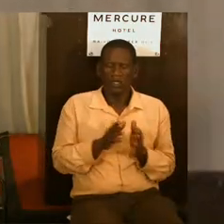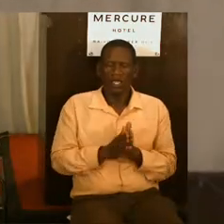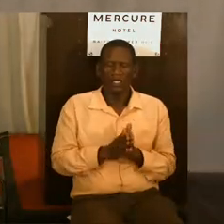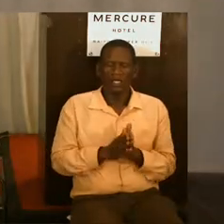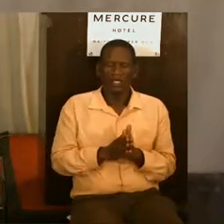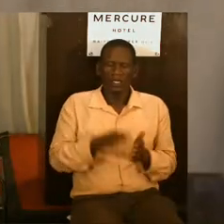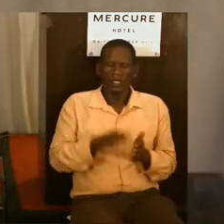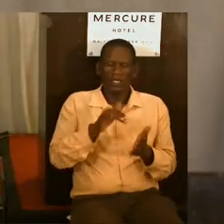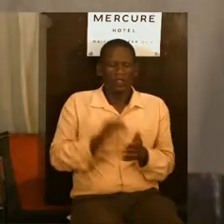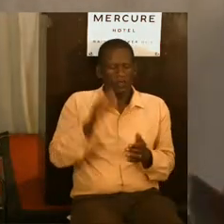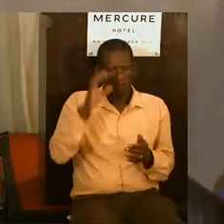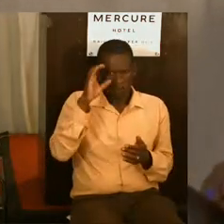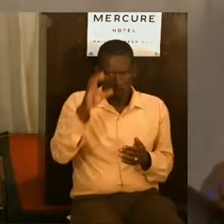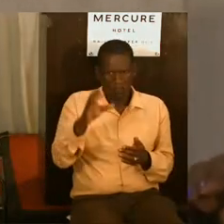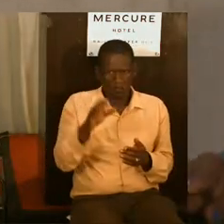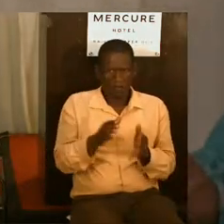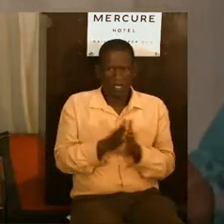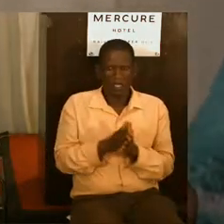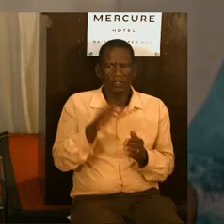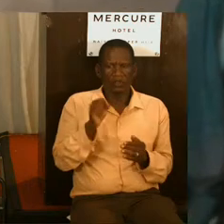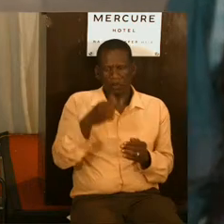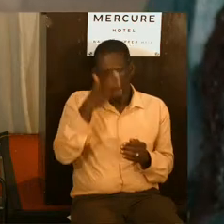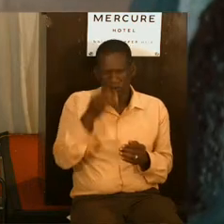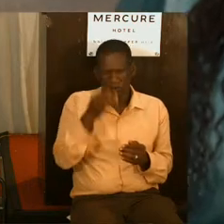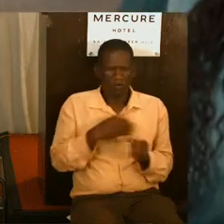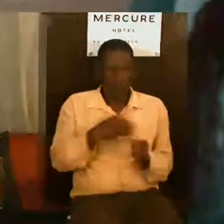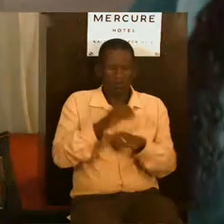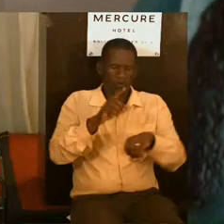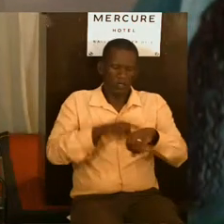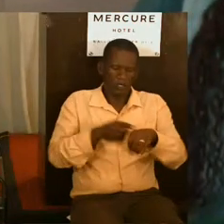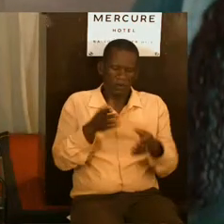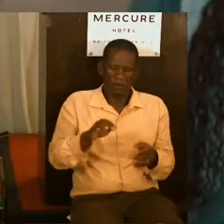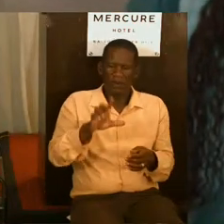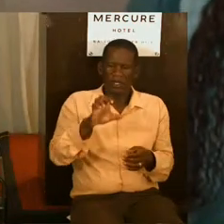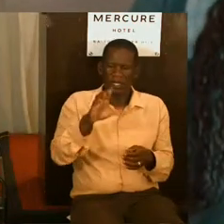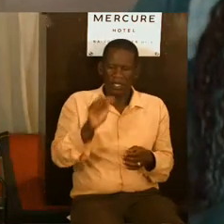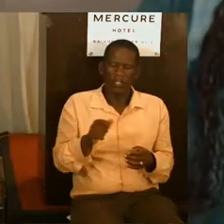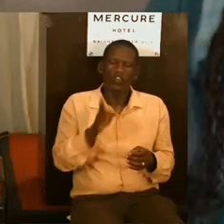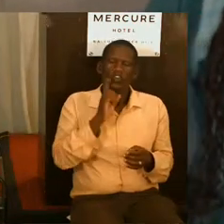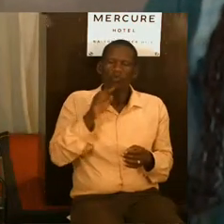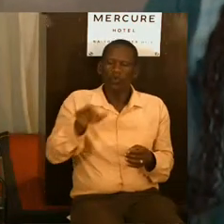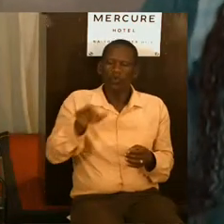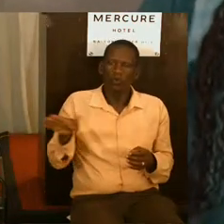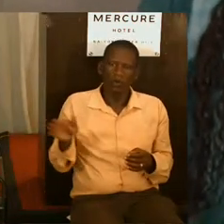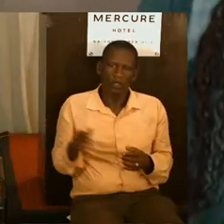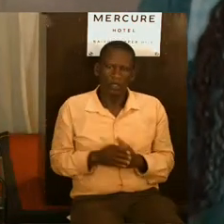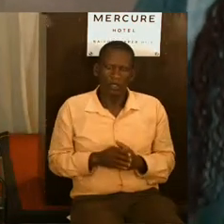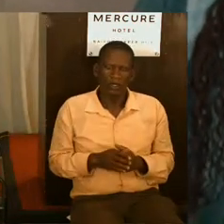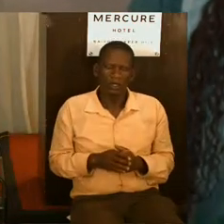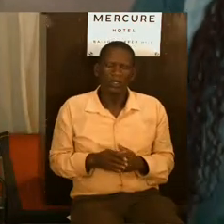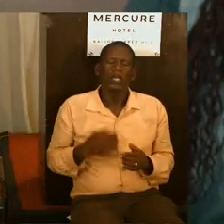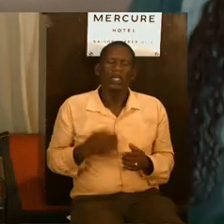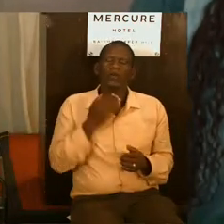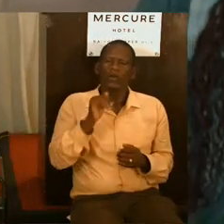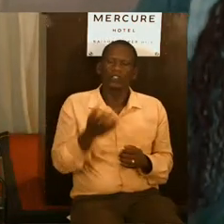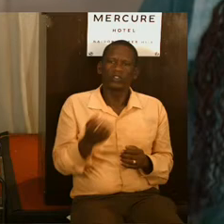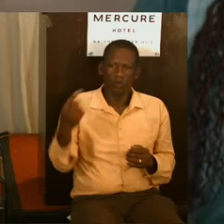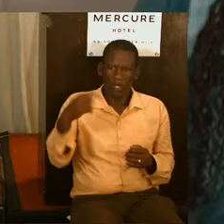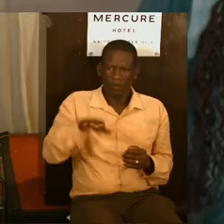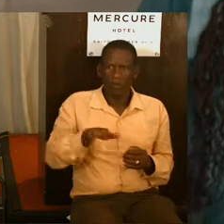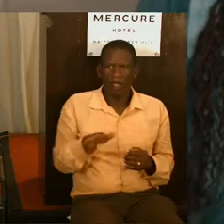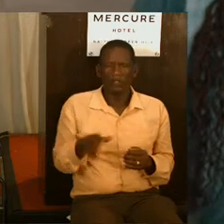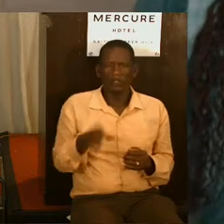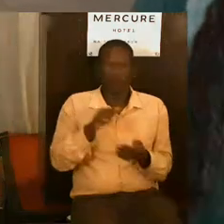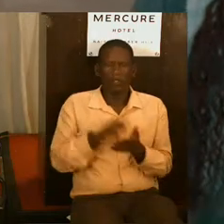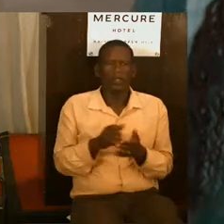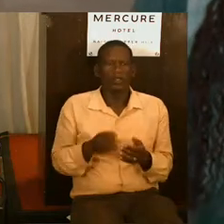and that concept and so because there is no time layer left tomorrow morning um I would request you to come in early